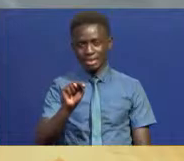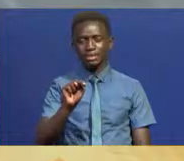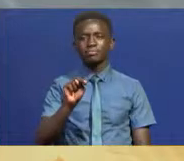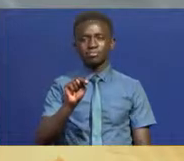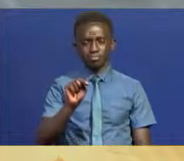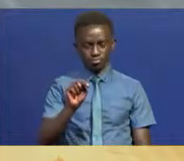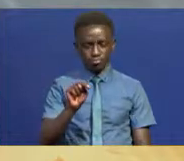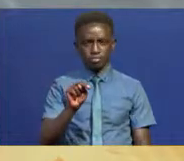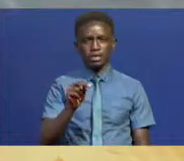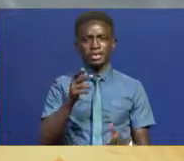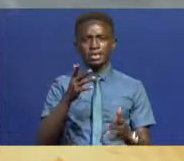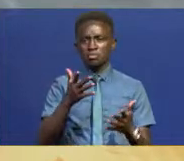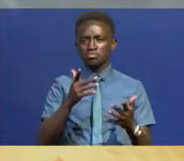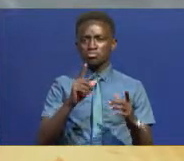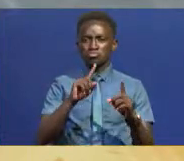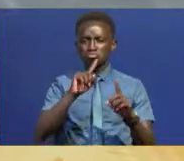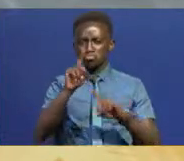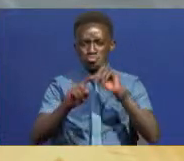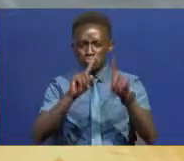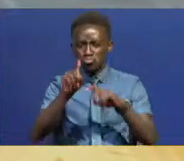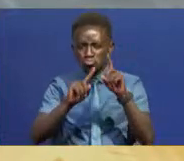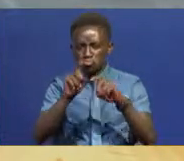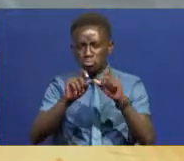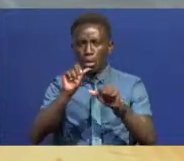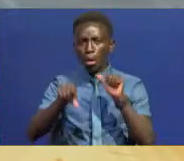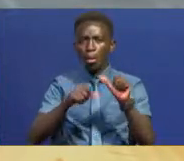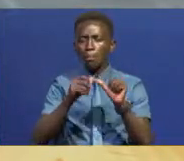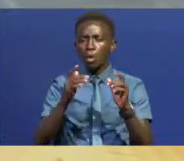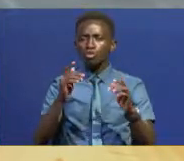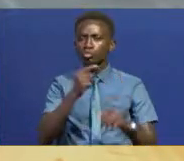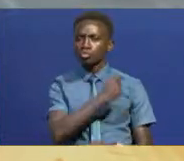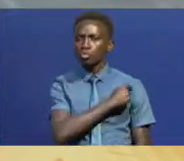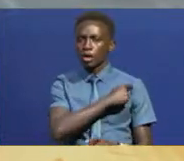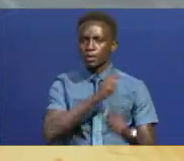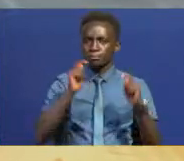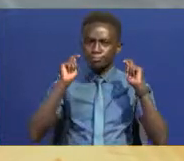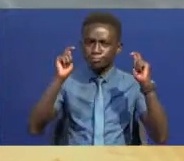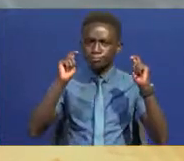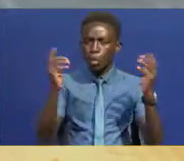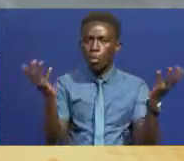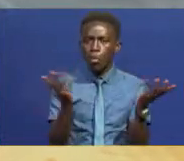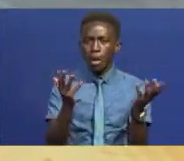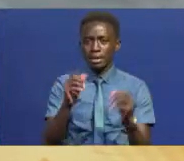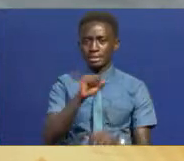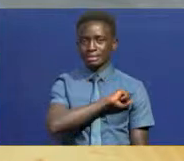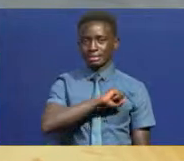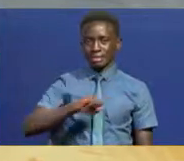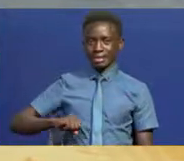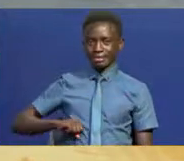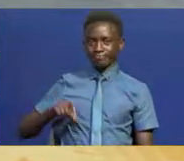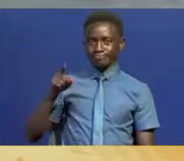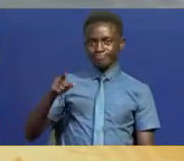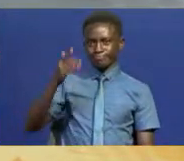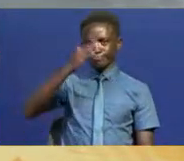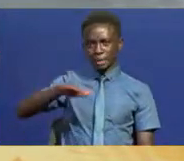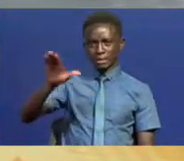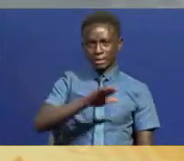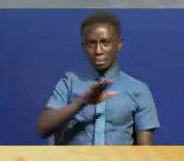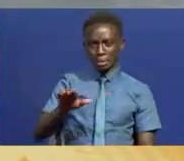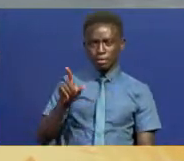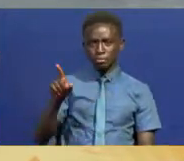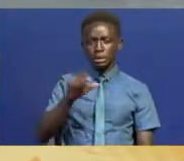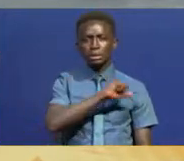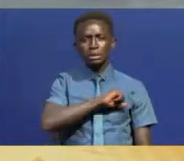the doctor's strike by the legislators at the Senate. This as the Senate is seeking